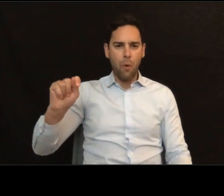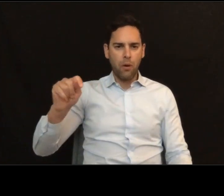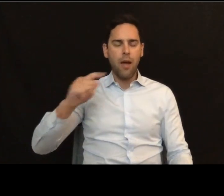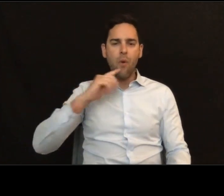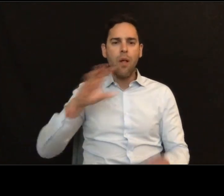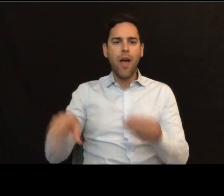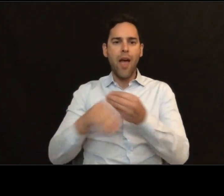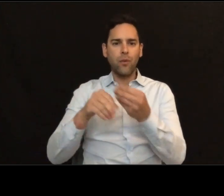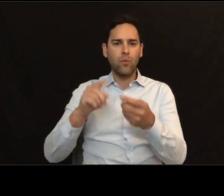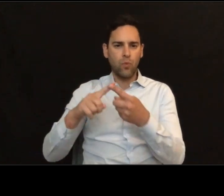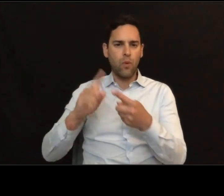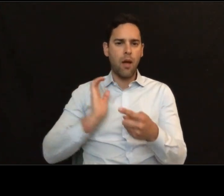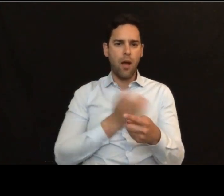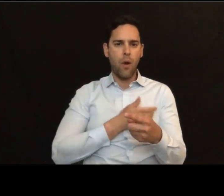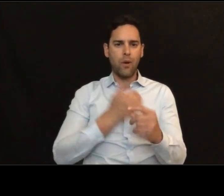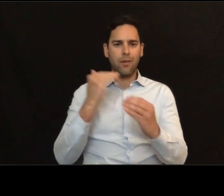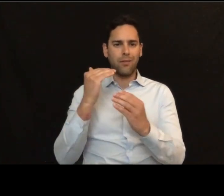an LSA member.